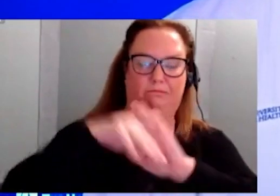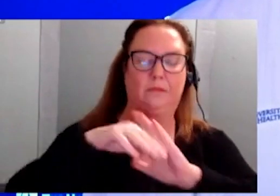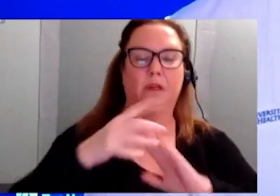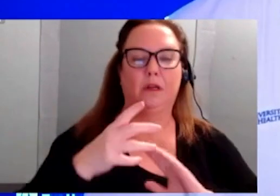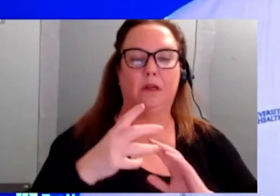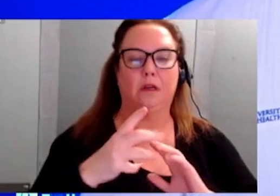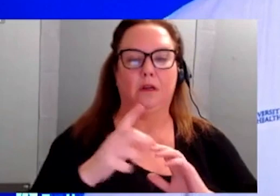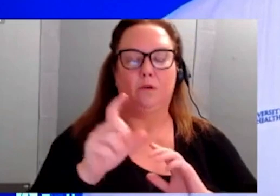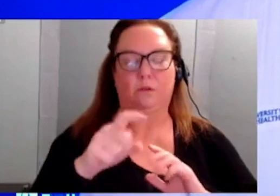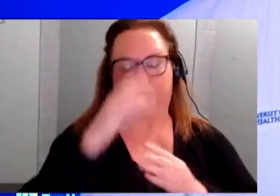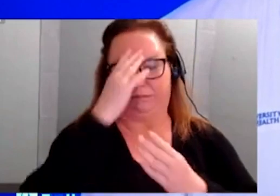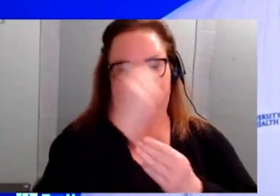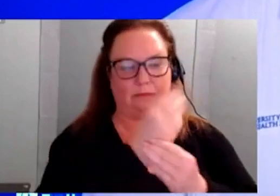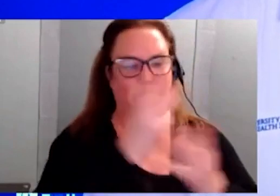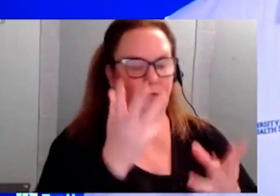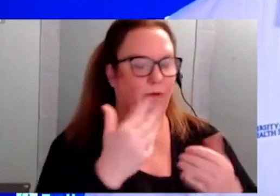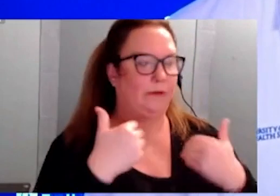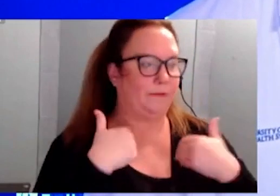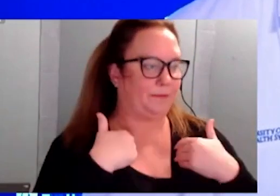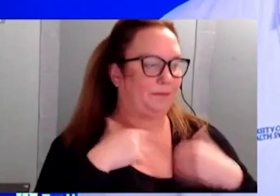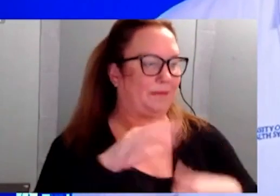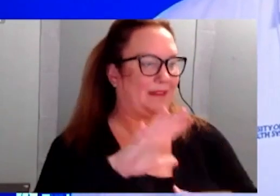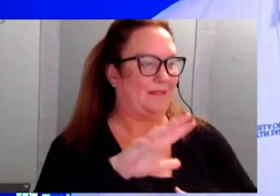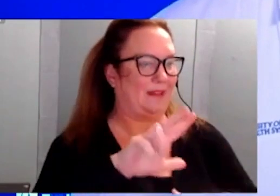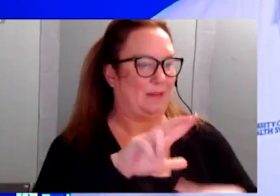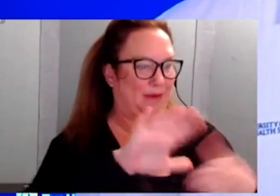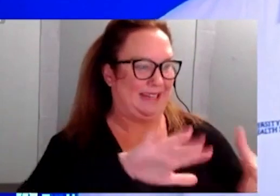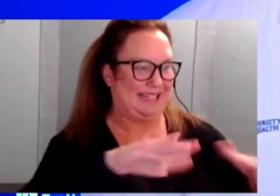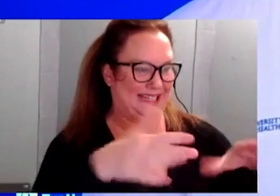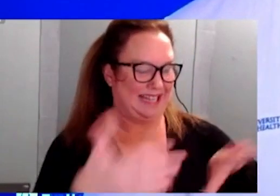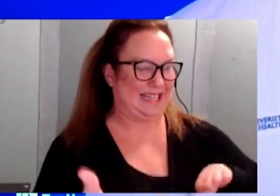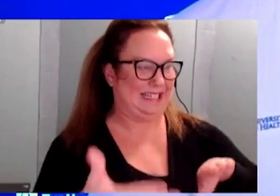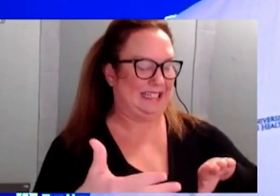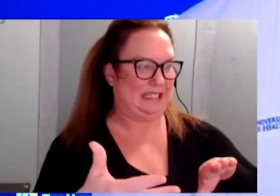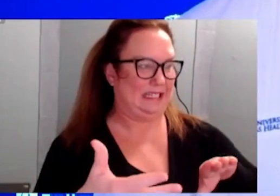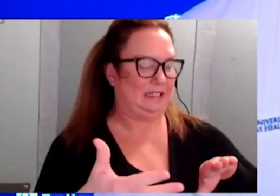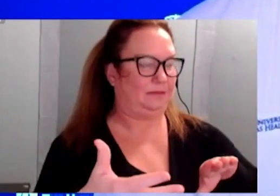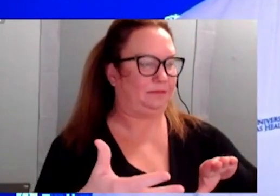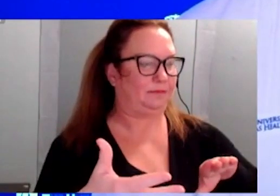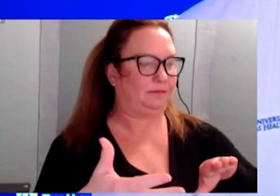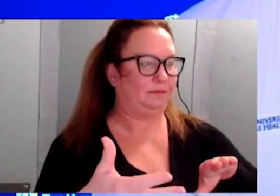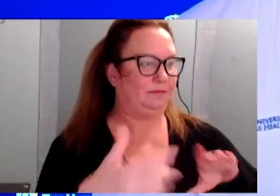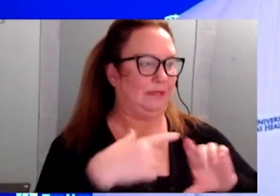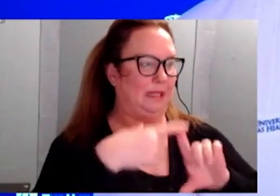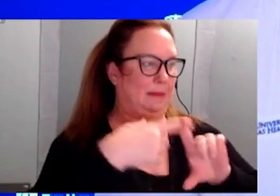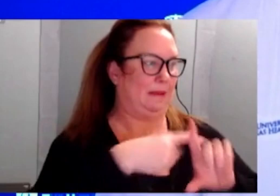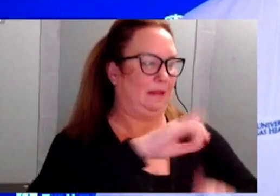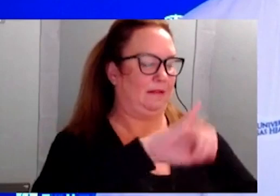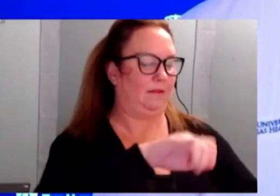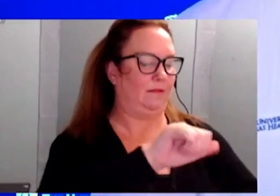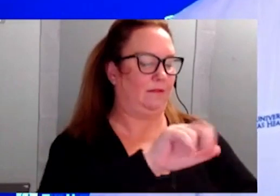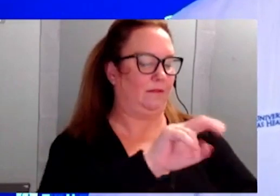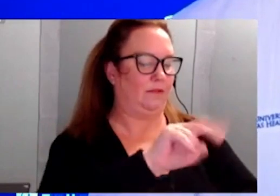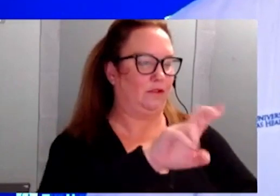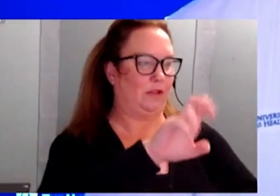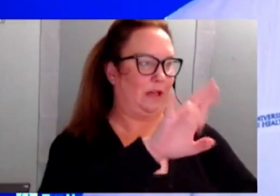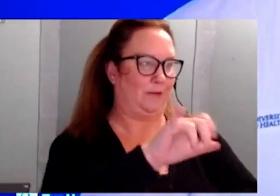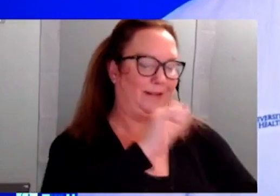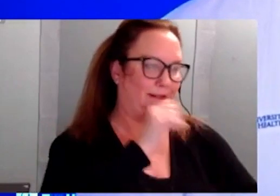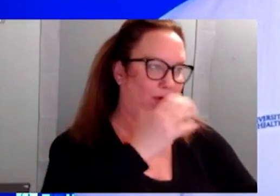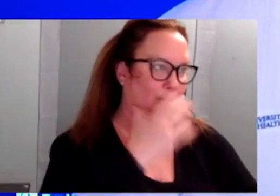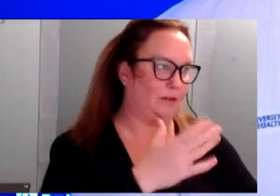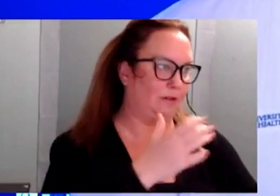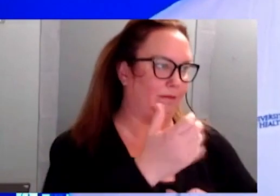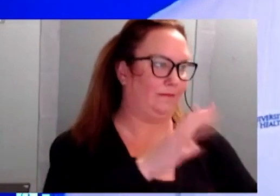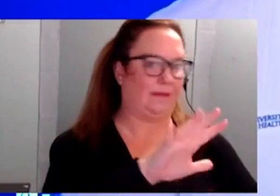note we have had 53 deaths now in the state in the month of January. So that is not good. But